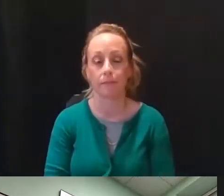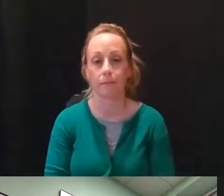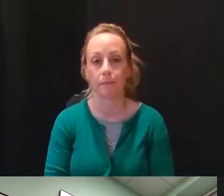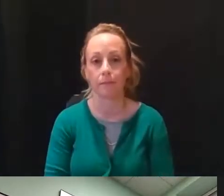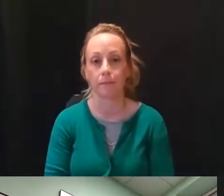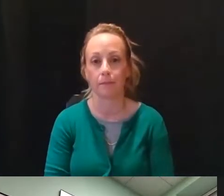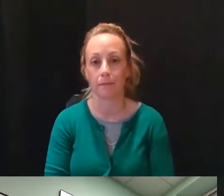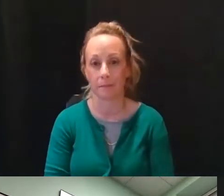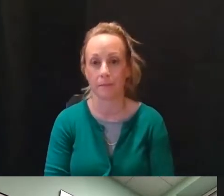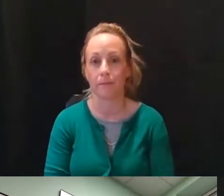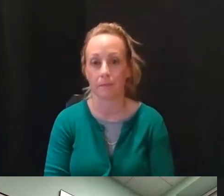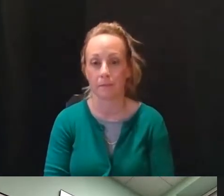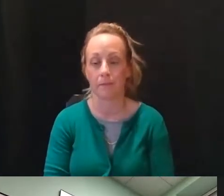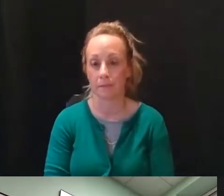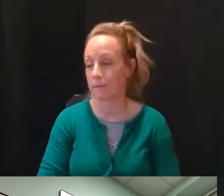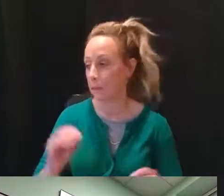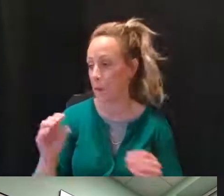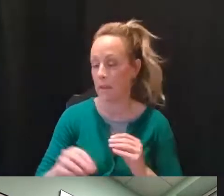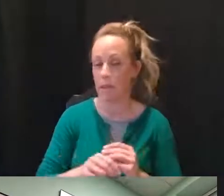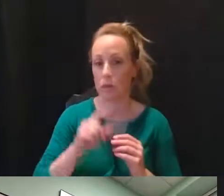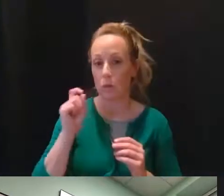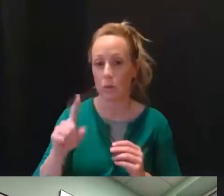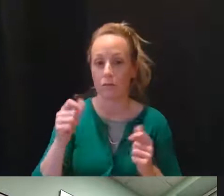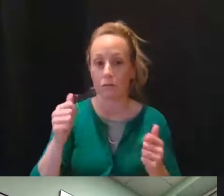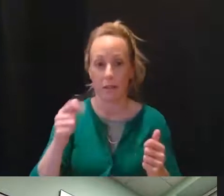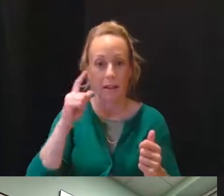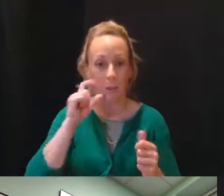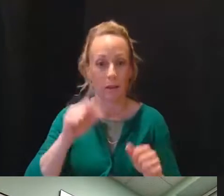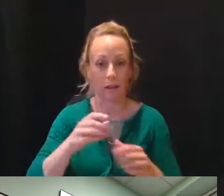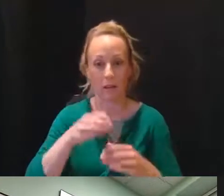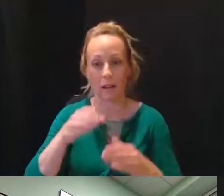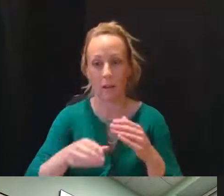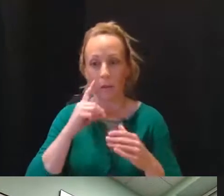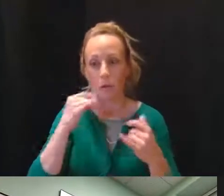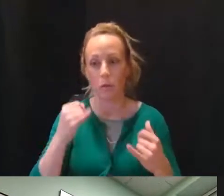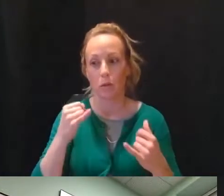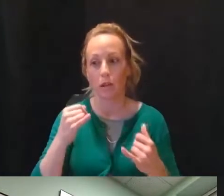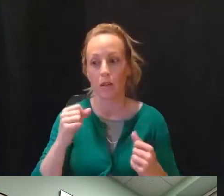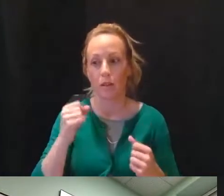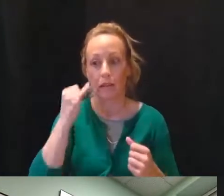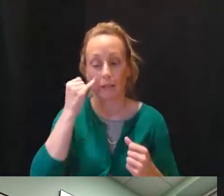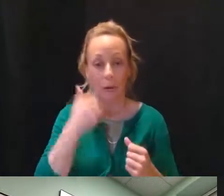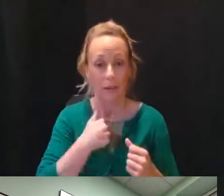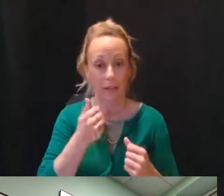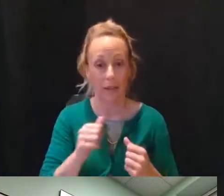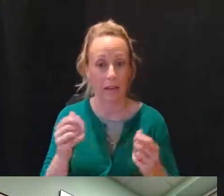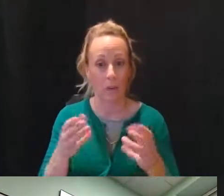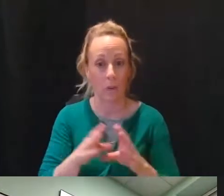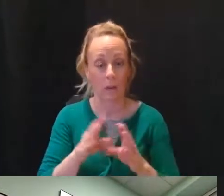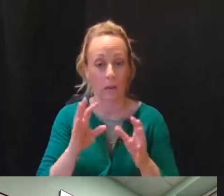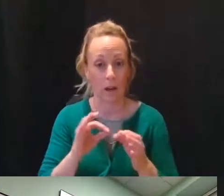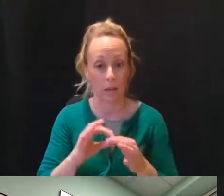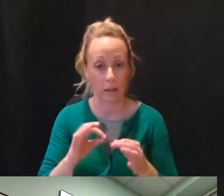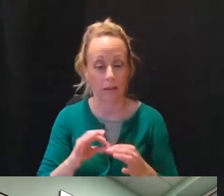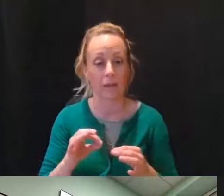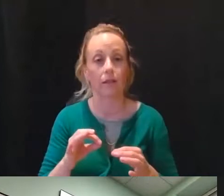Seeing no additional questions, I do believe we're able to conclude for today. Stop me if anyone has any closing comments. However, we would